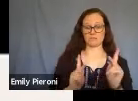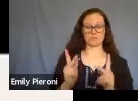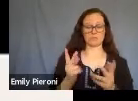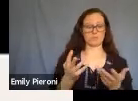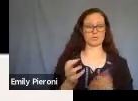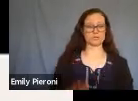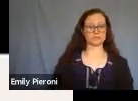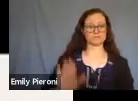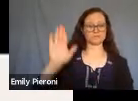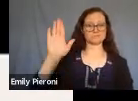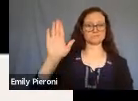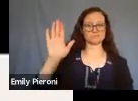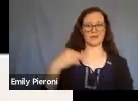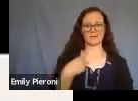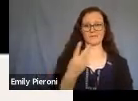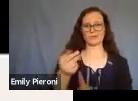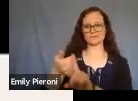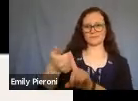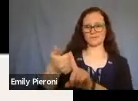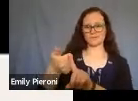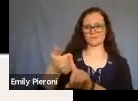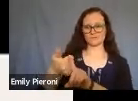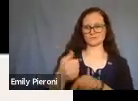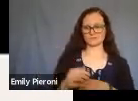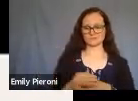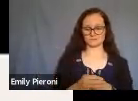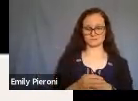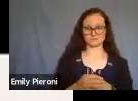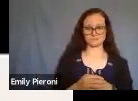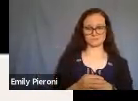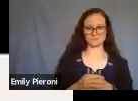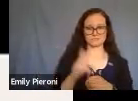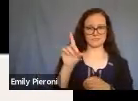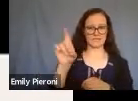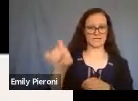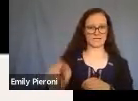function to ask Dr. Lombard.